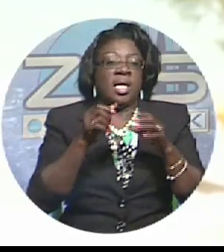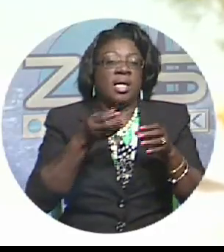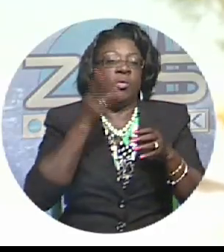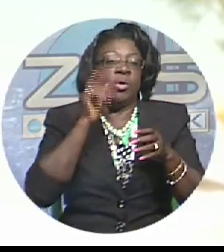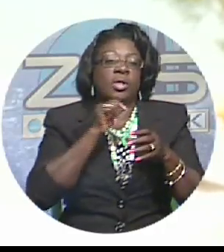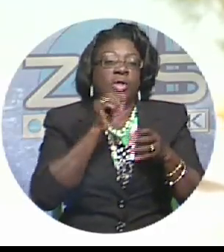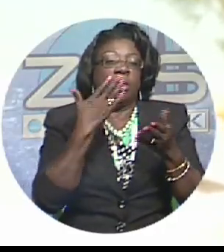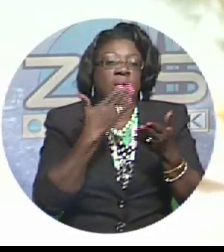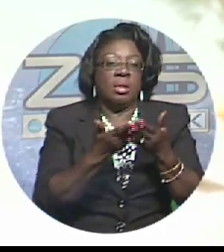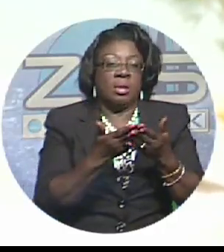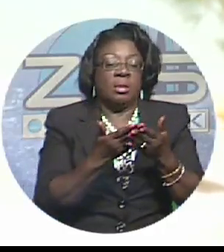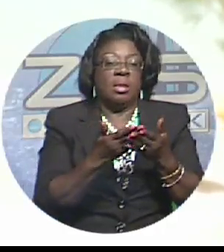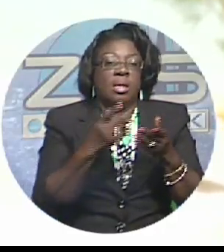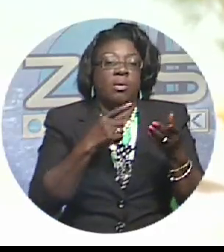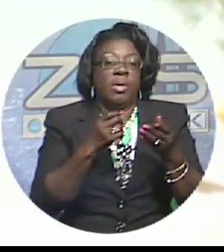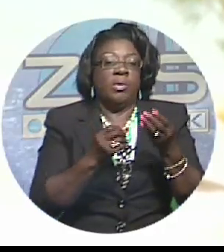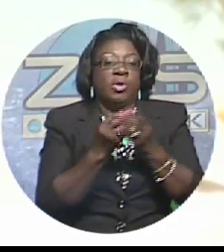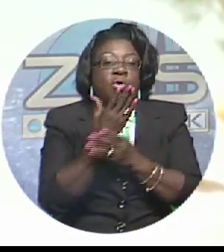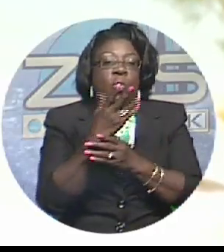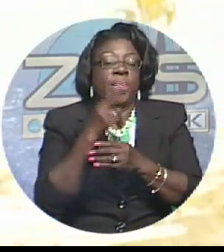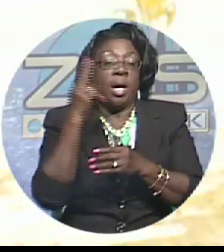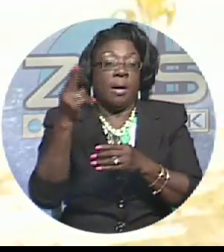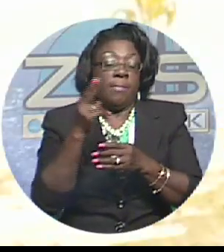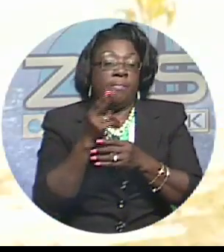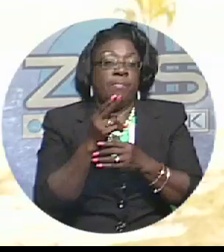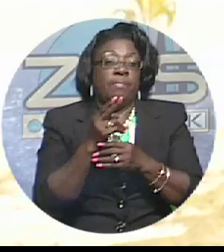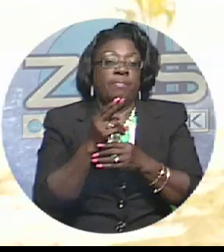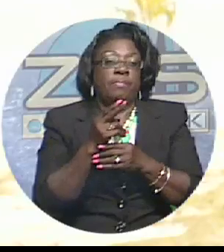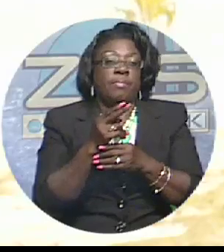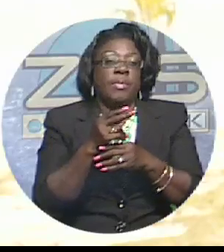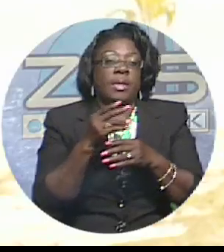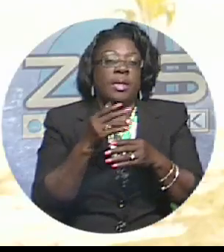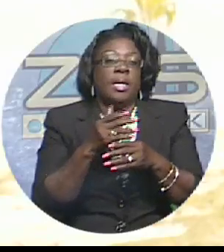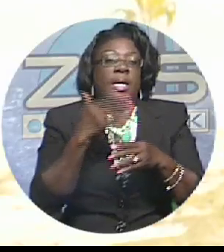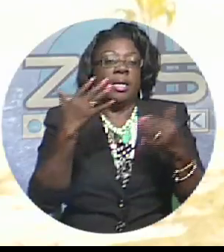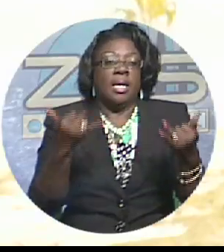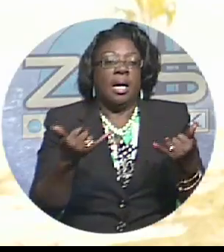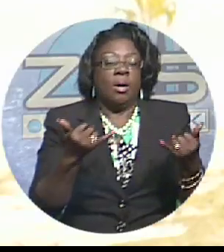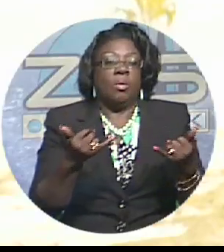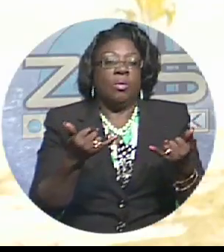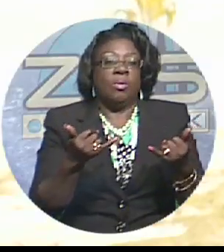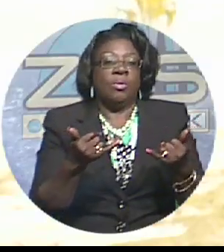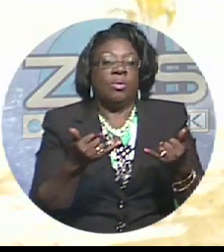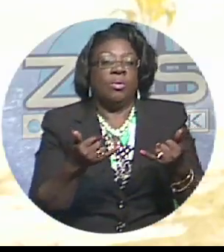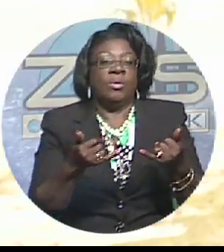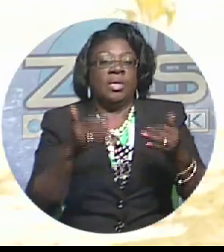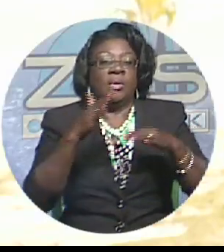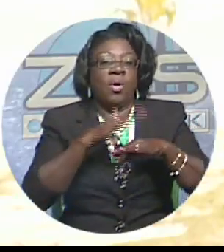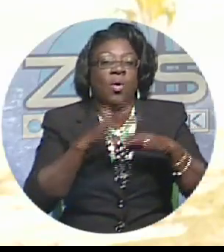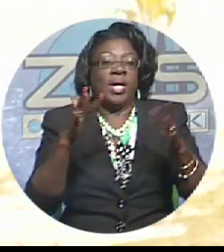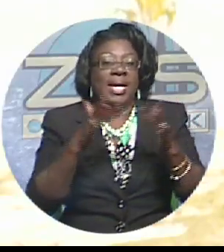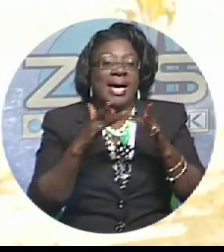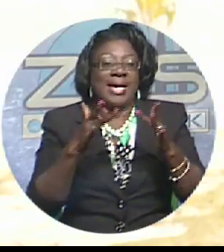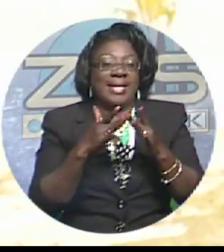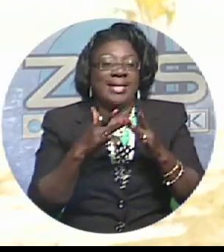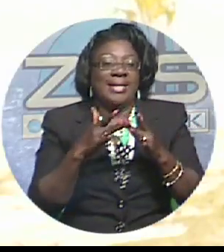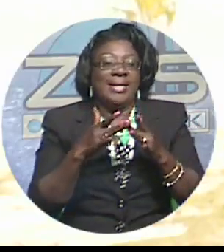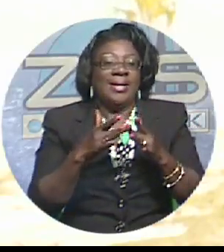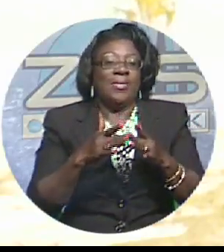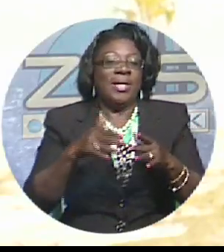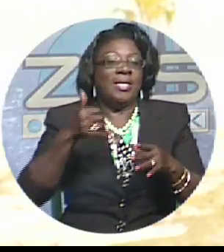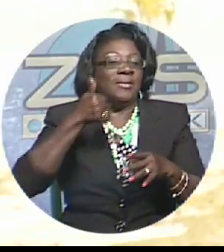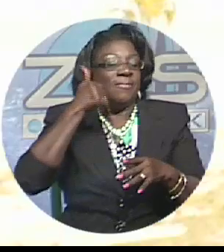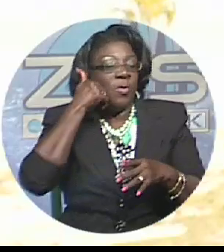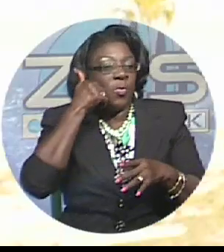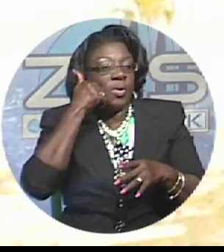was a part of it, Fast forward to 2015, Gilbert is online with his daughter, who